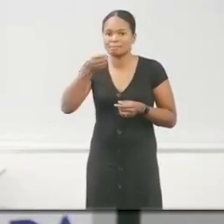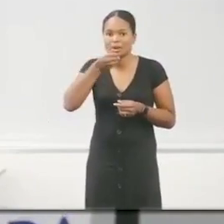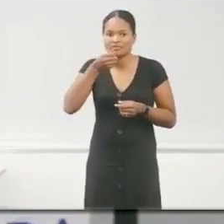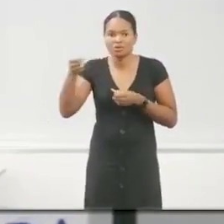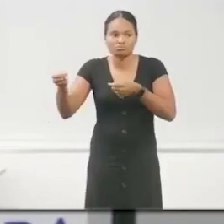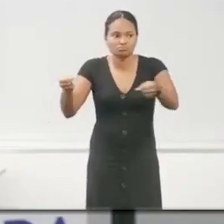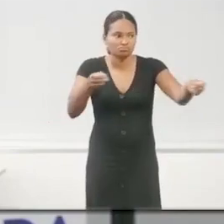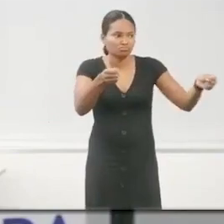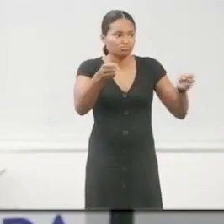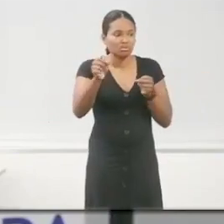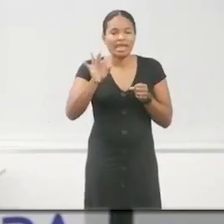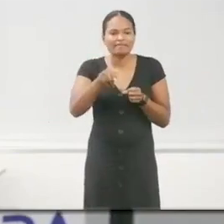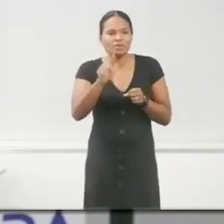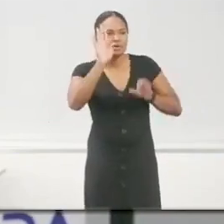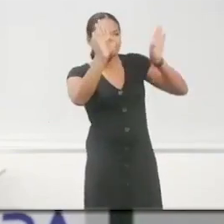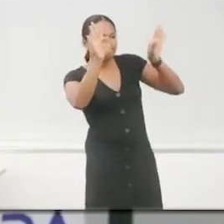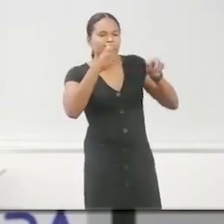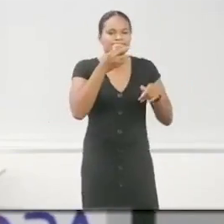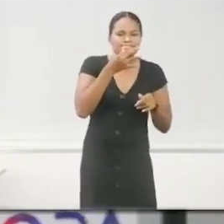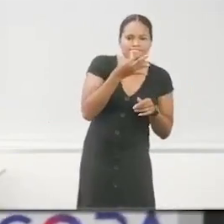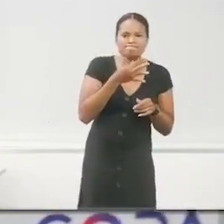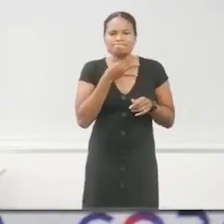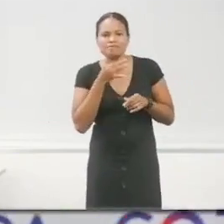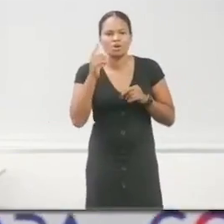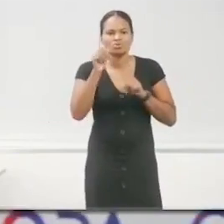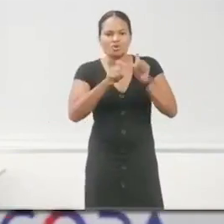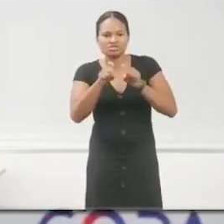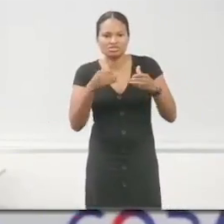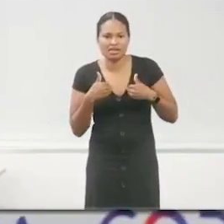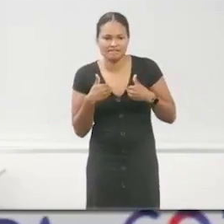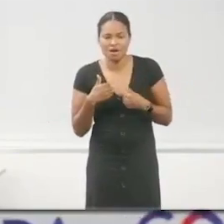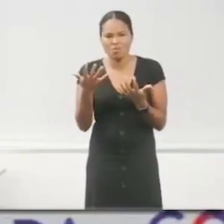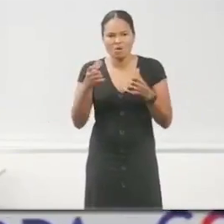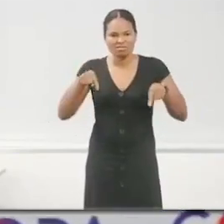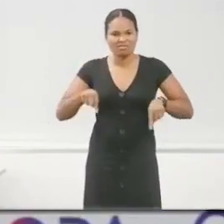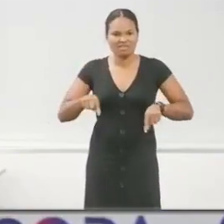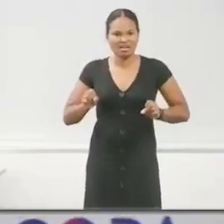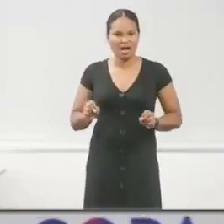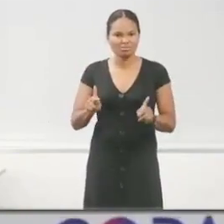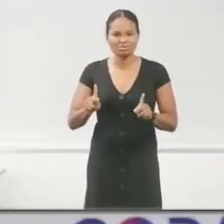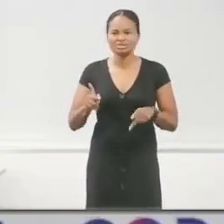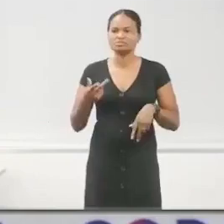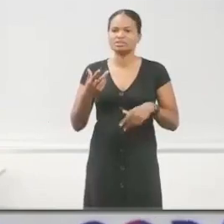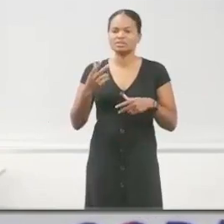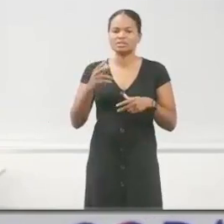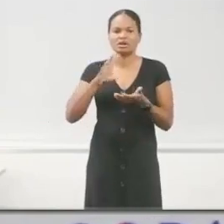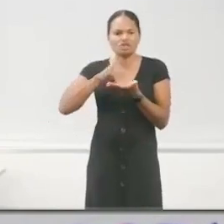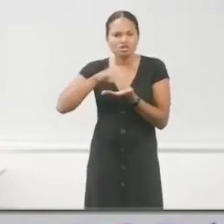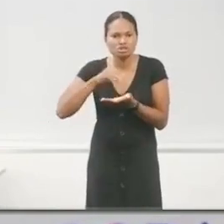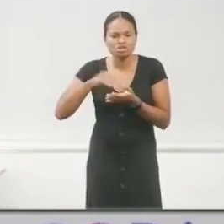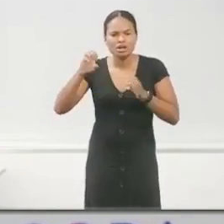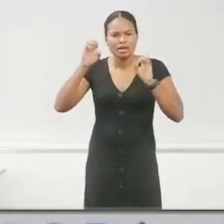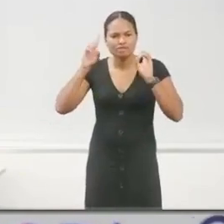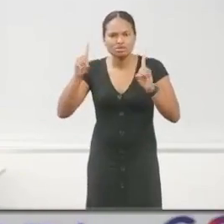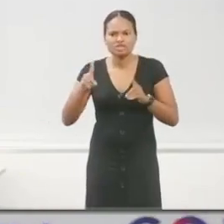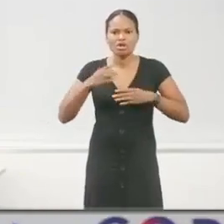matter experts that we've put together today. Let's make this a really resourceful, entertaining, educational kind